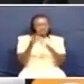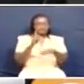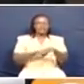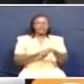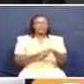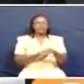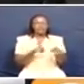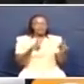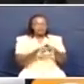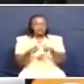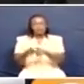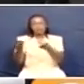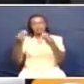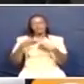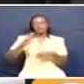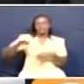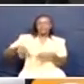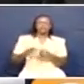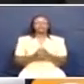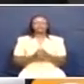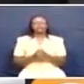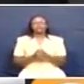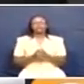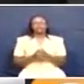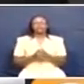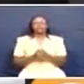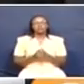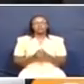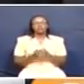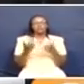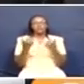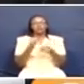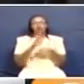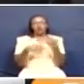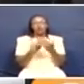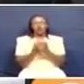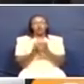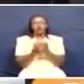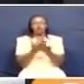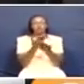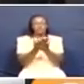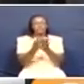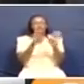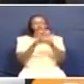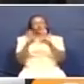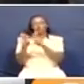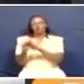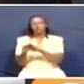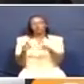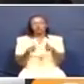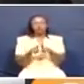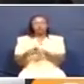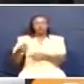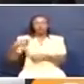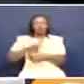same was served on us late. Pleadings have now closed, my lords, and we are obviously, as Mr. Ngatia has